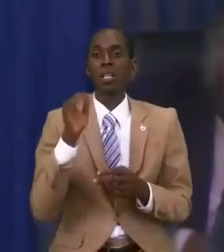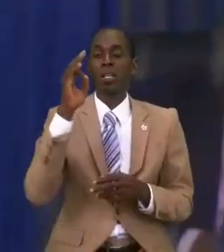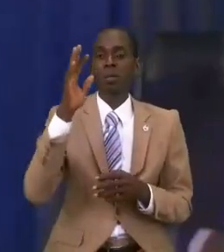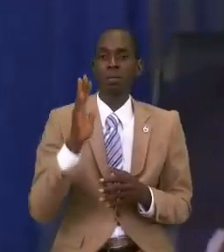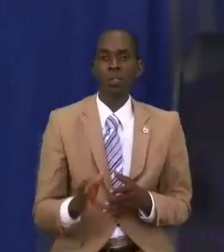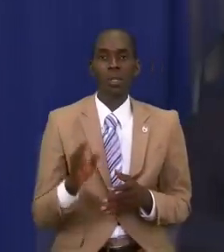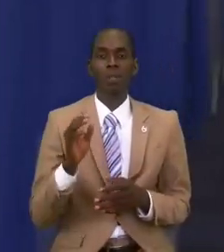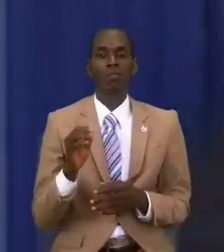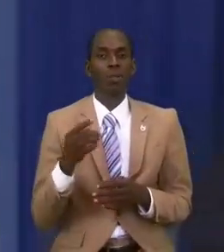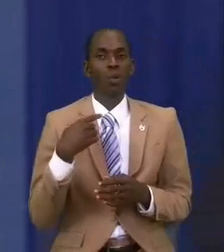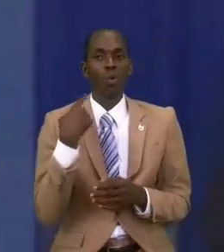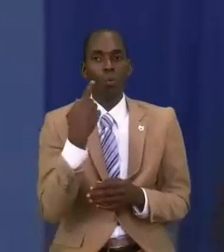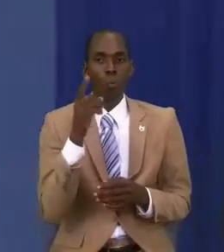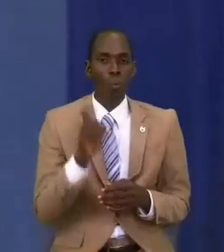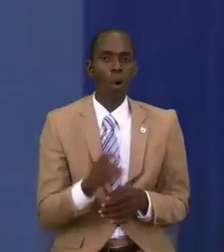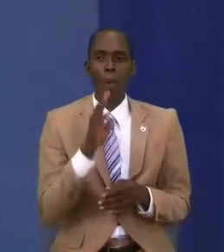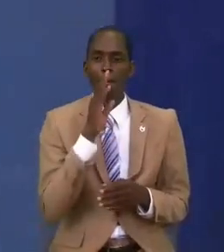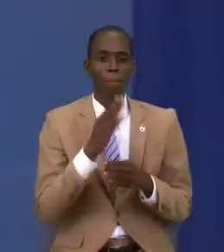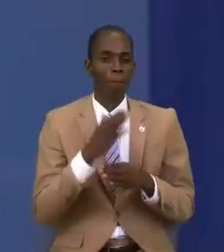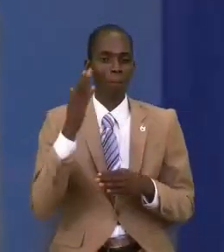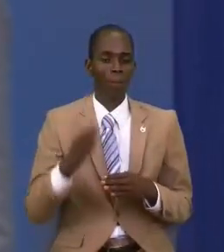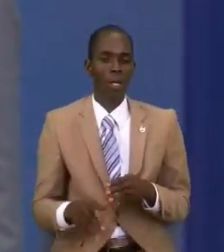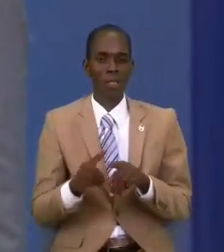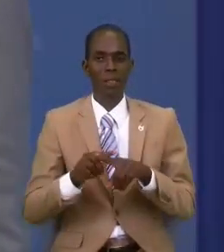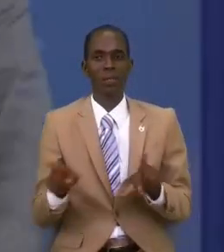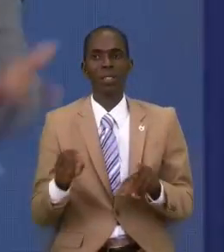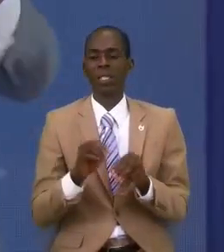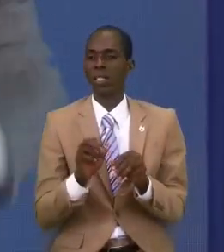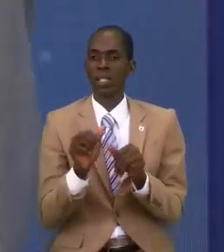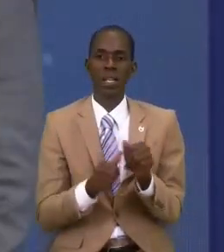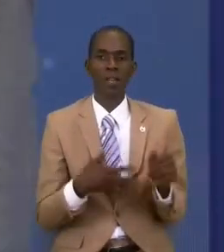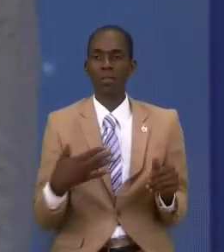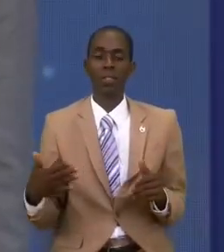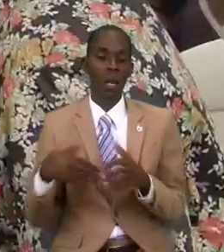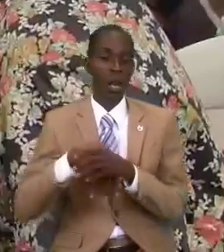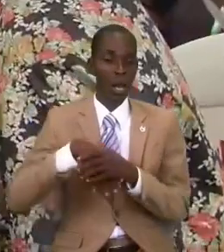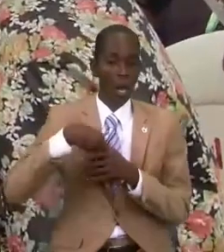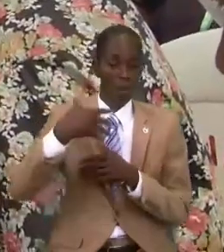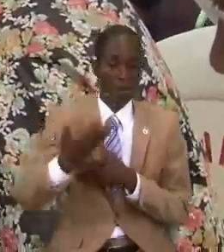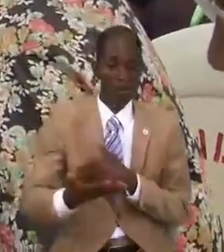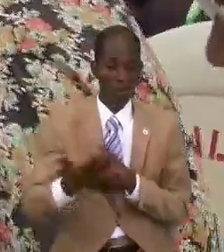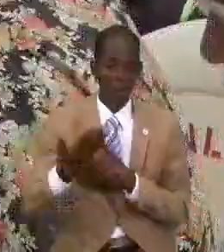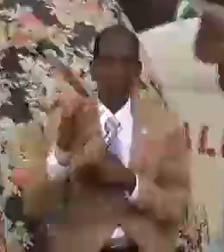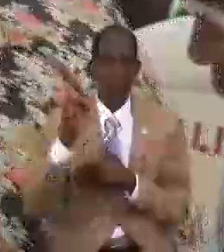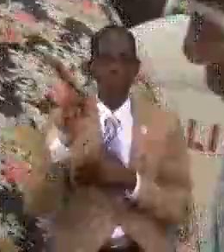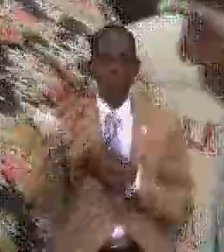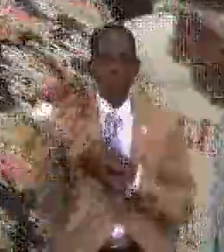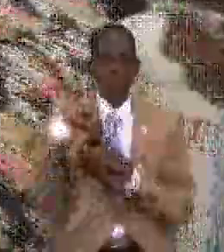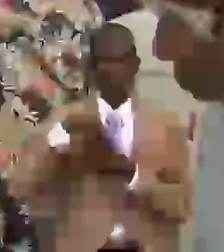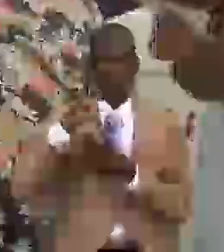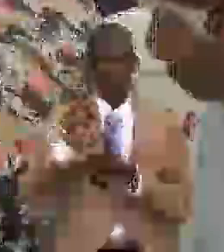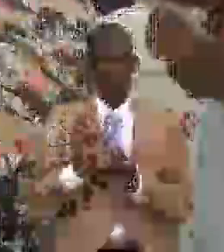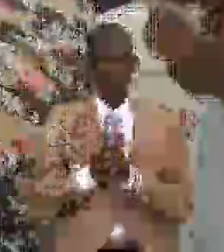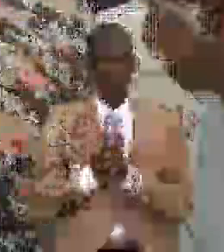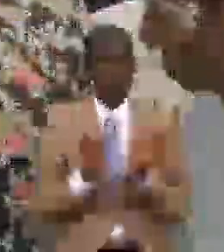in everything, outwardly, inwardly, publicly, privately, in his family,